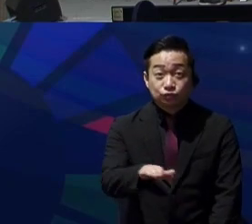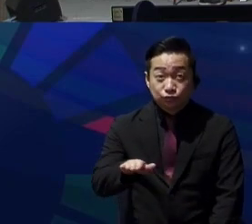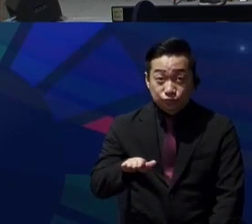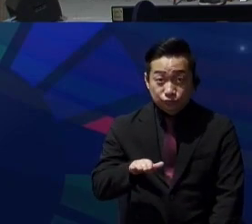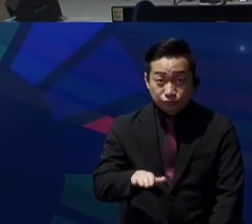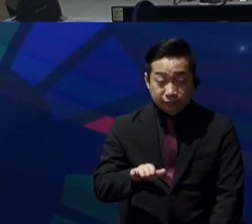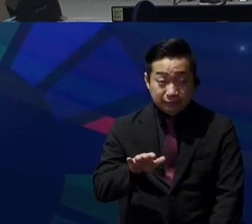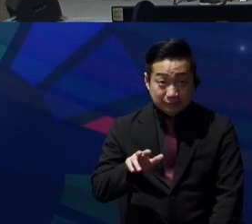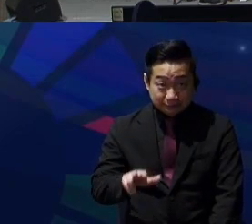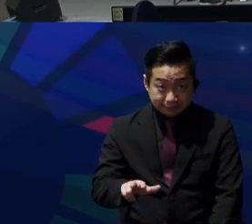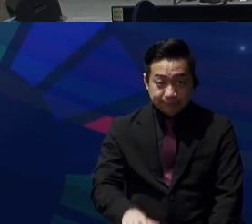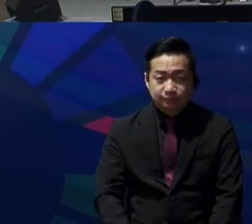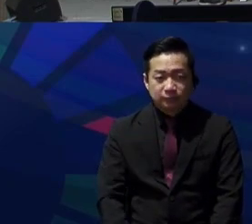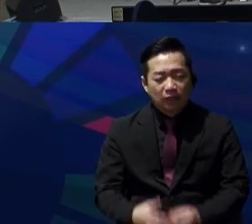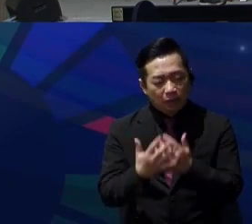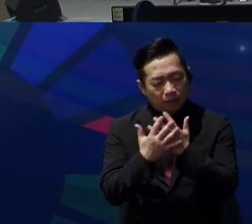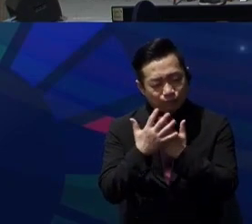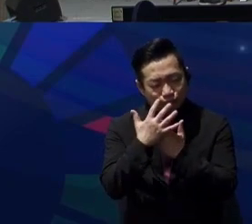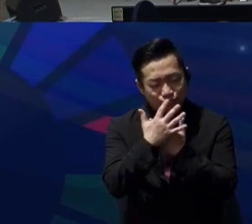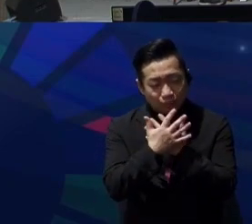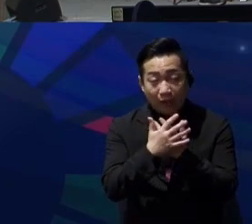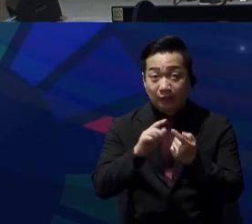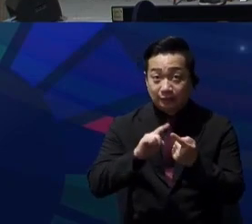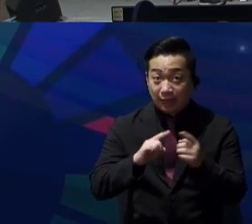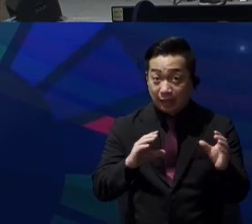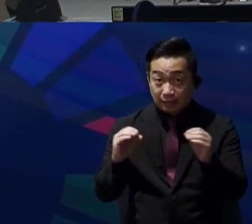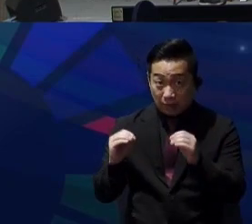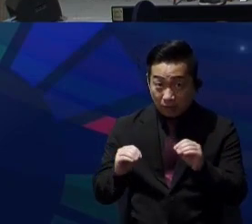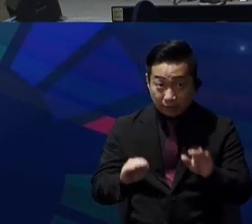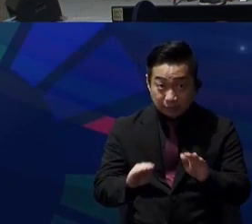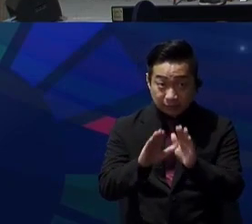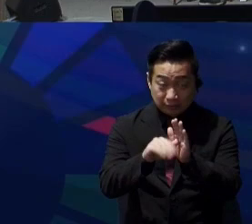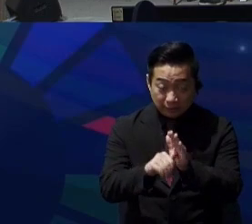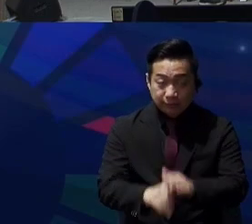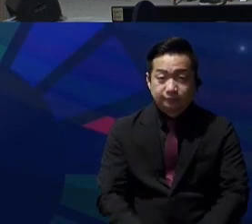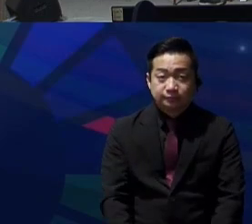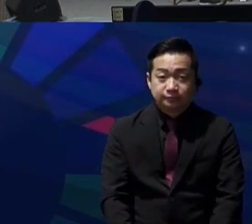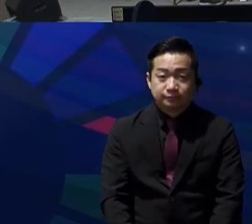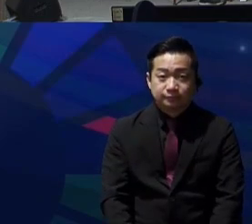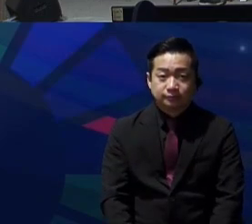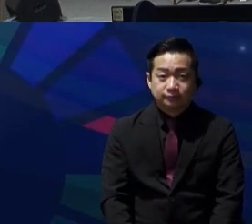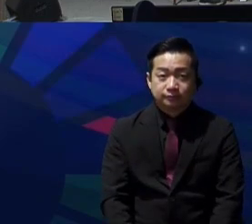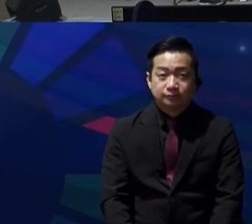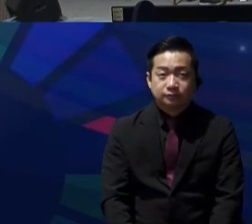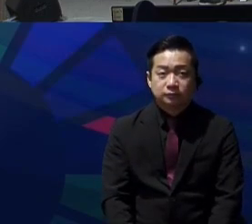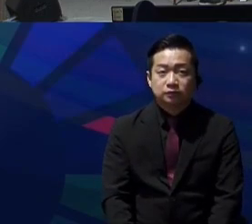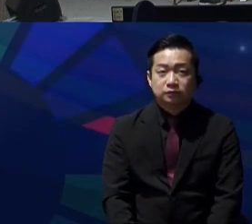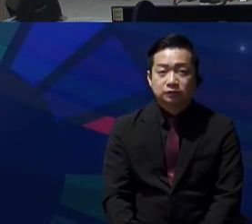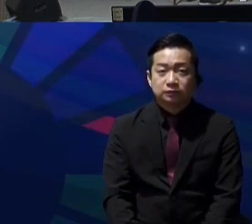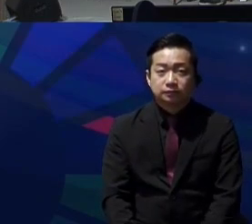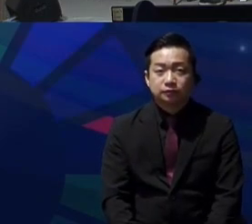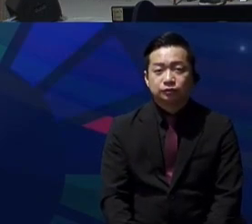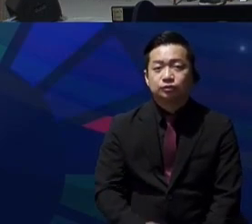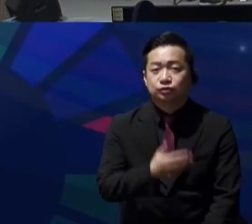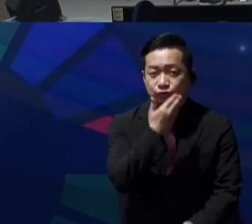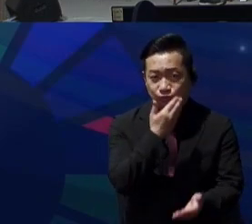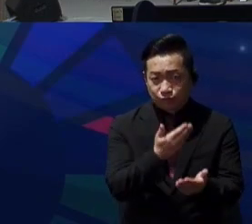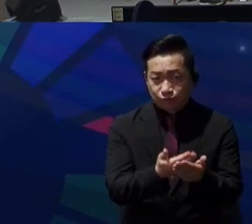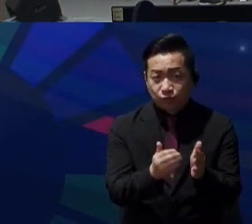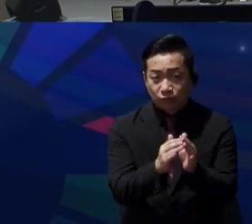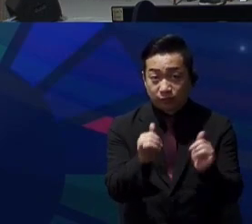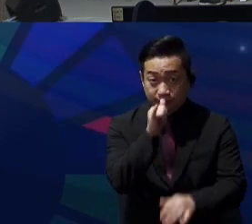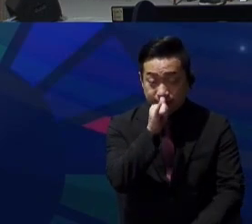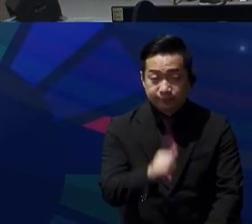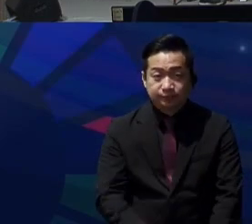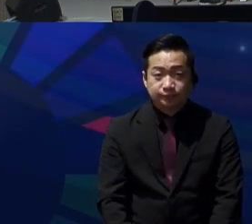for the past, not for the future in the burden of disease. But in the forecasting,